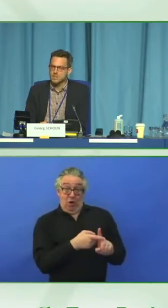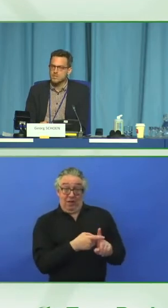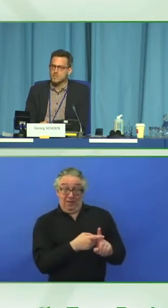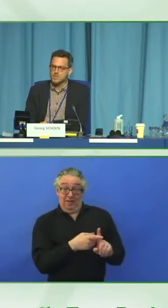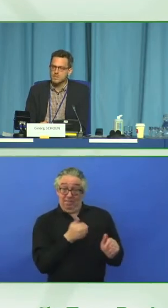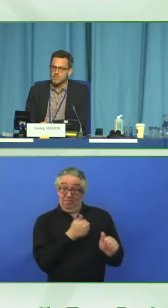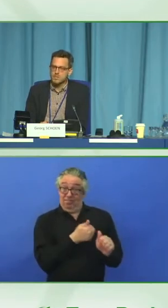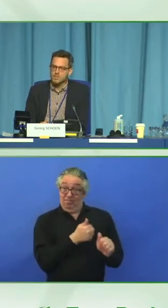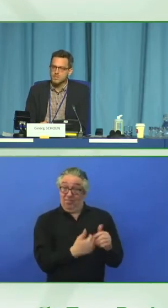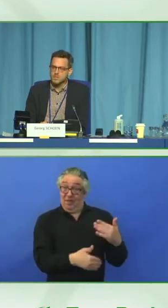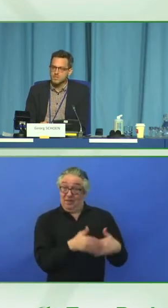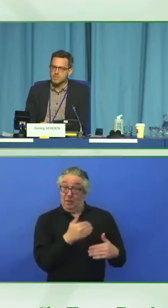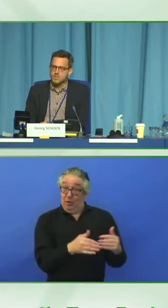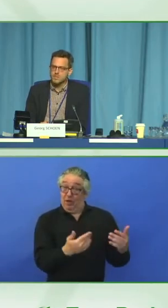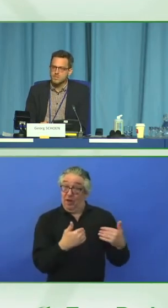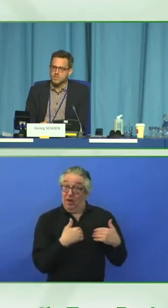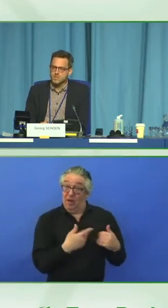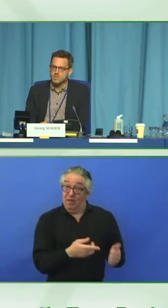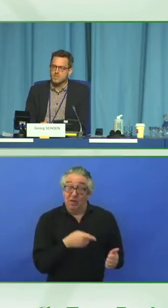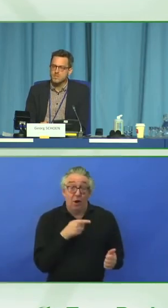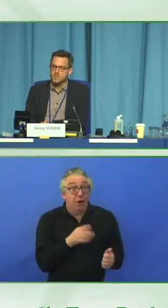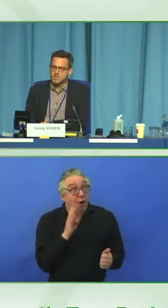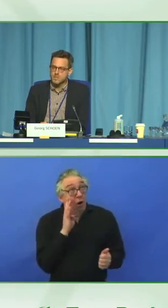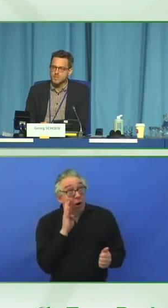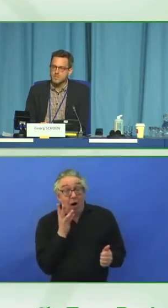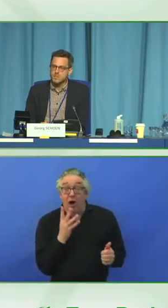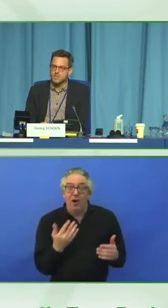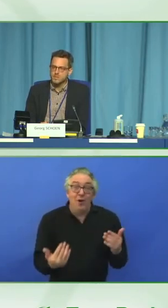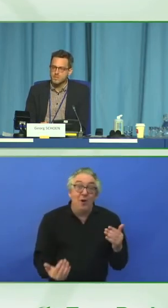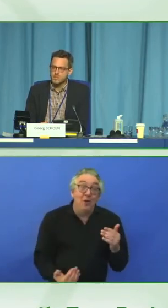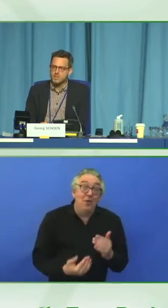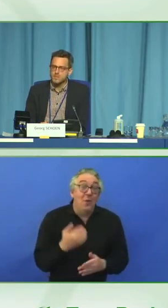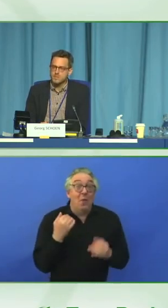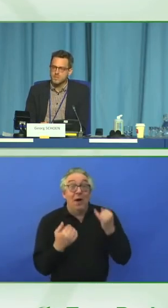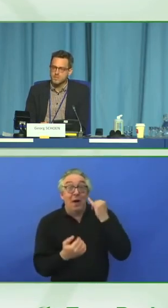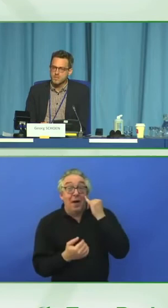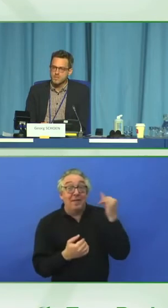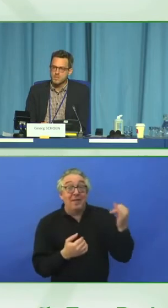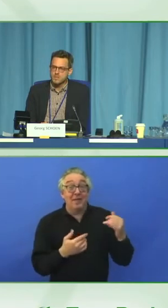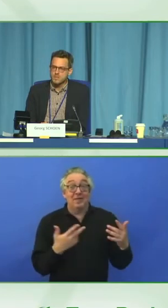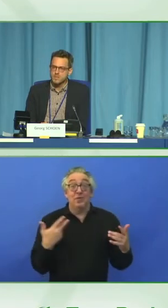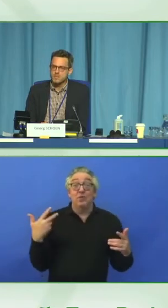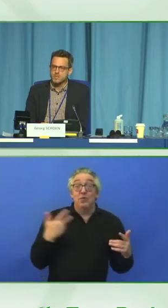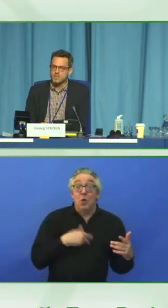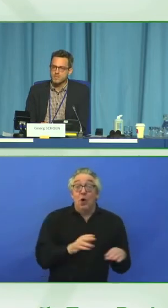innovative social enterprises, which I really feel will, you know,